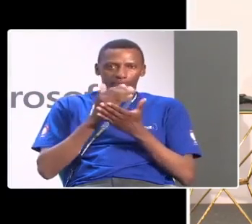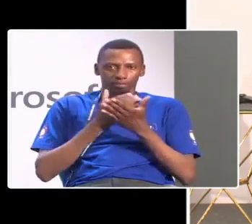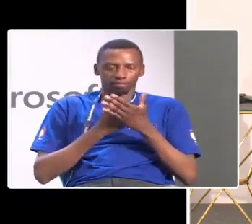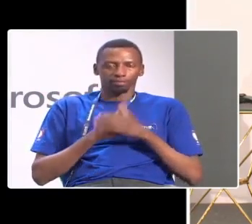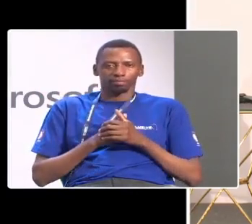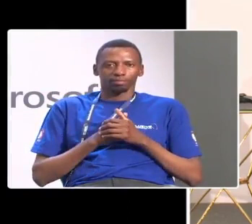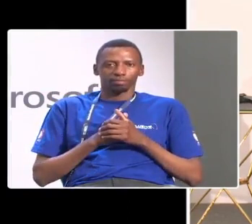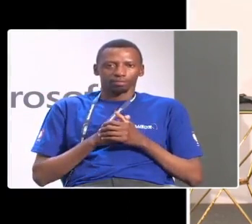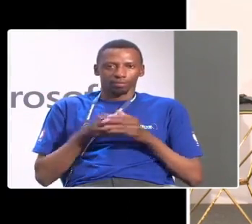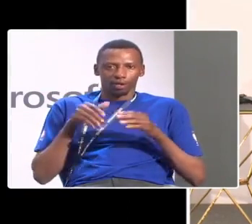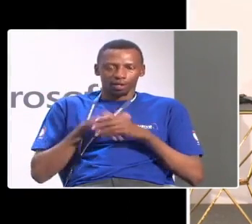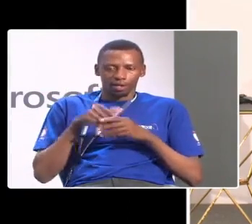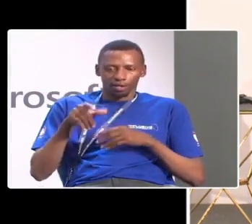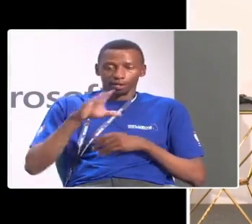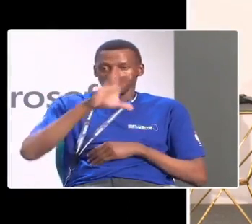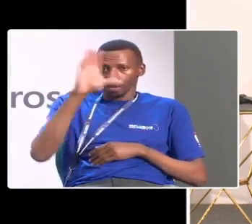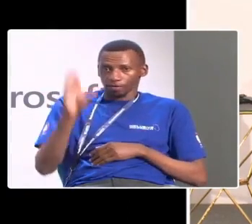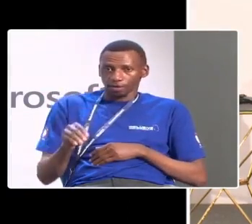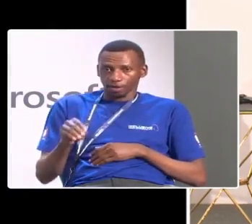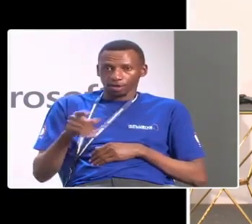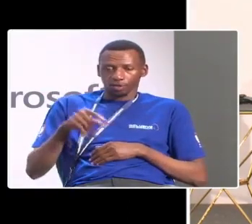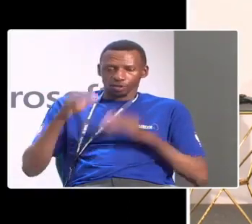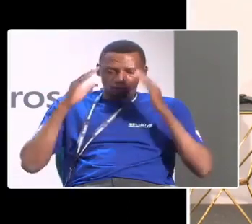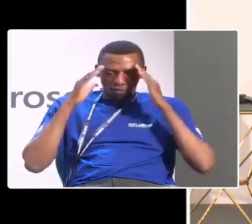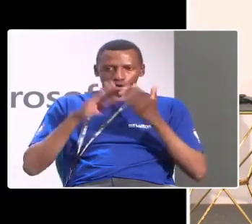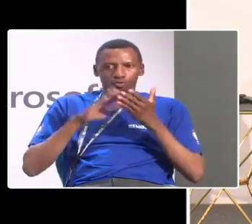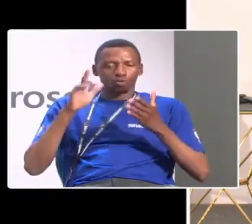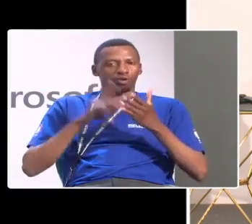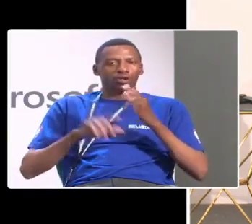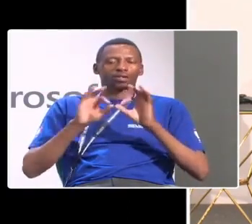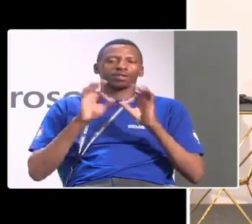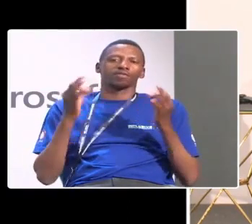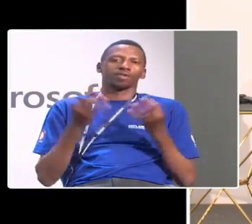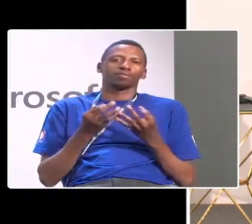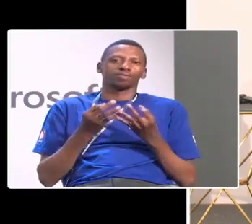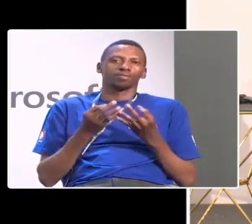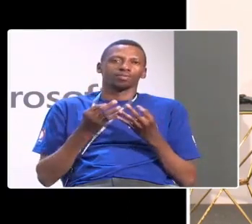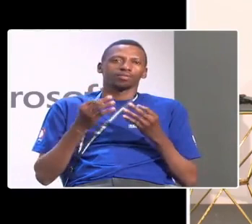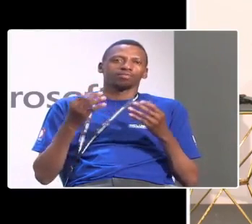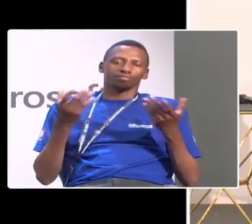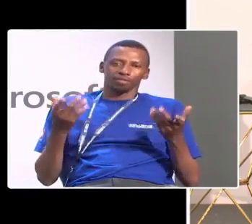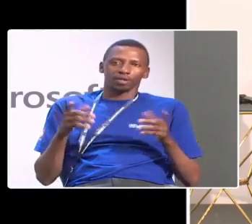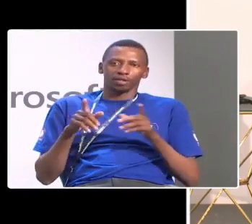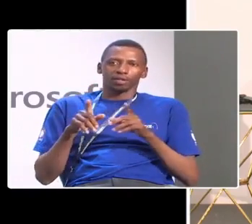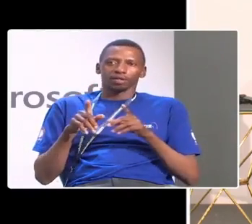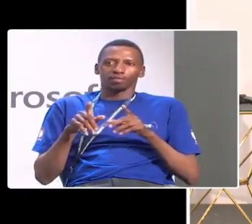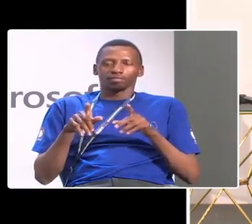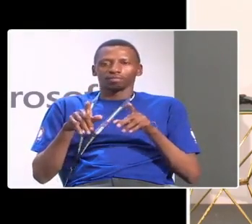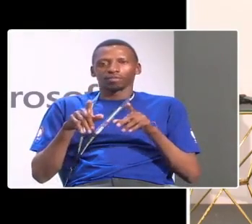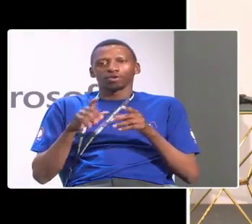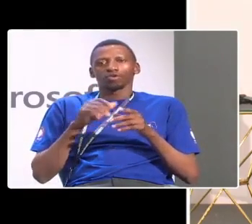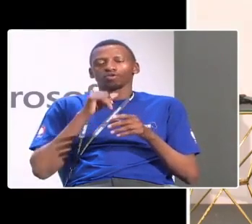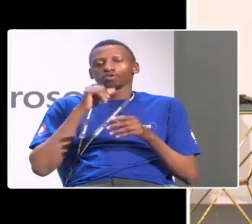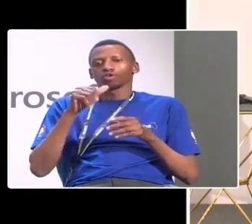So on this continent, we really are all about family. I don't think there's anywhere else in the world where you can find a better sense of family